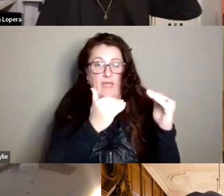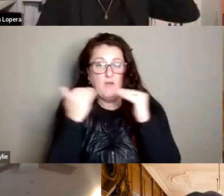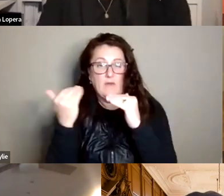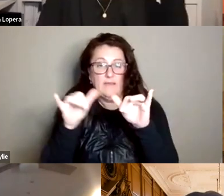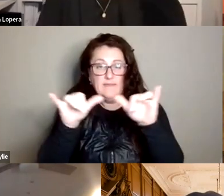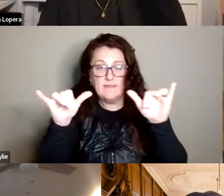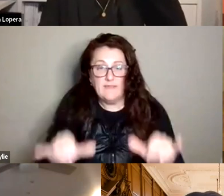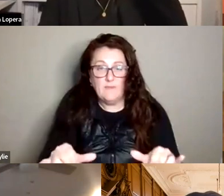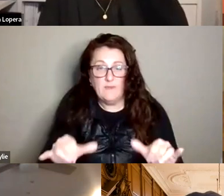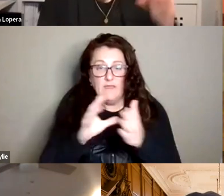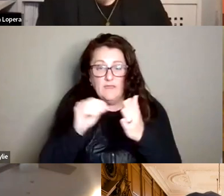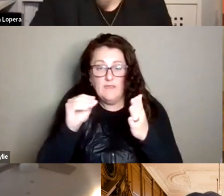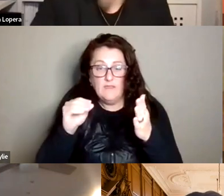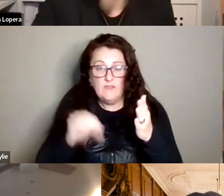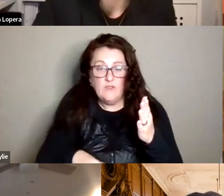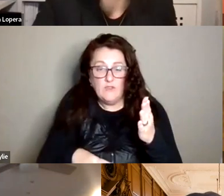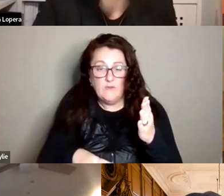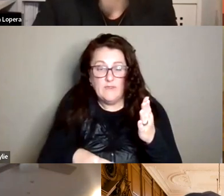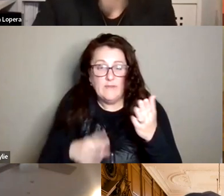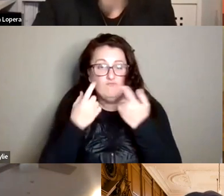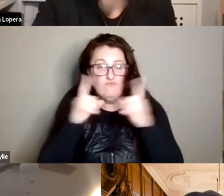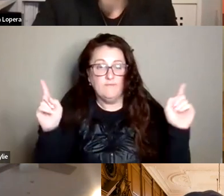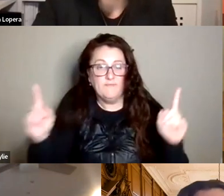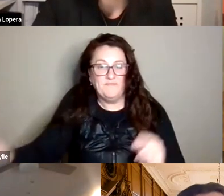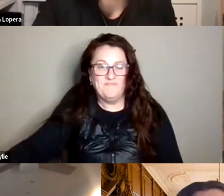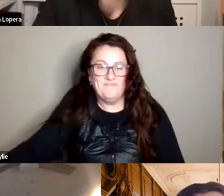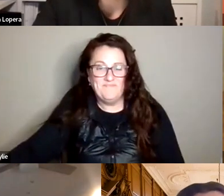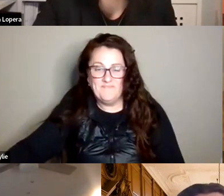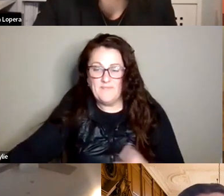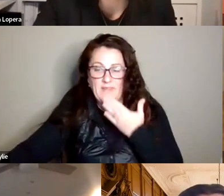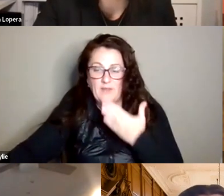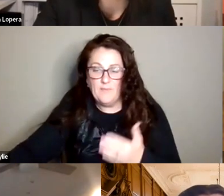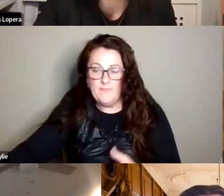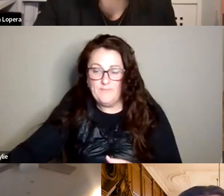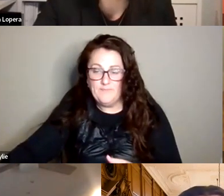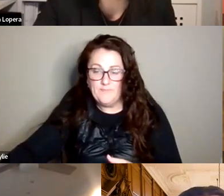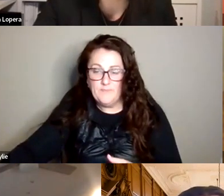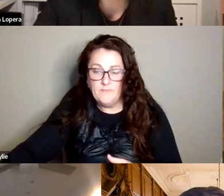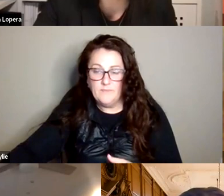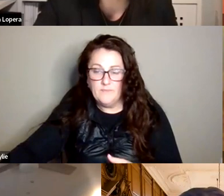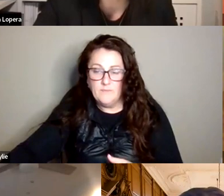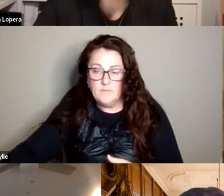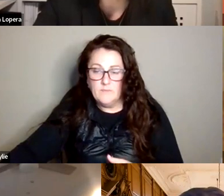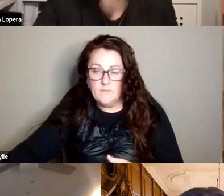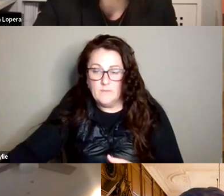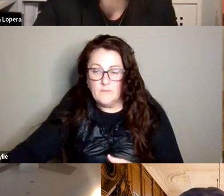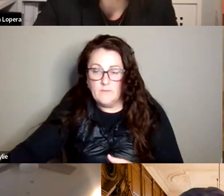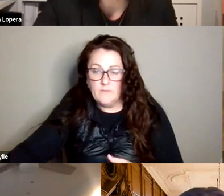system and allow our students to perform to their capabilities. Thank you for the time. Thank you,